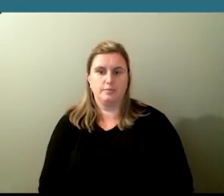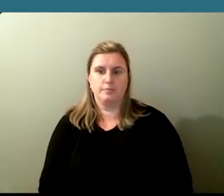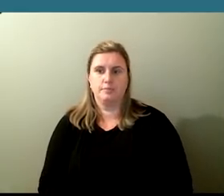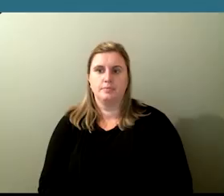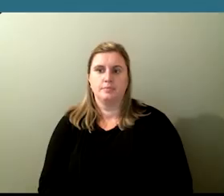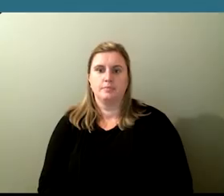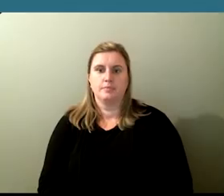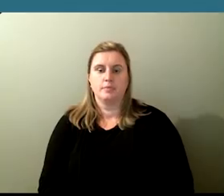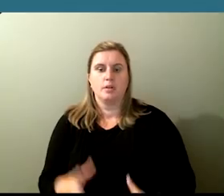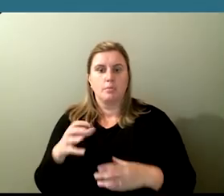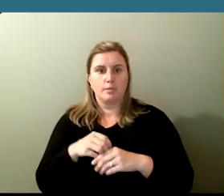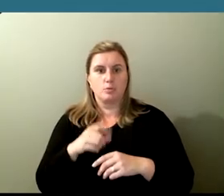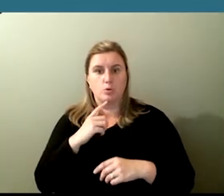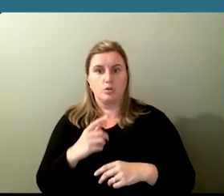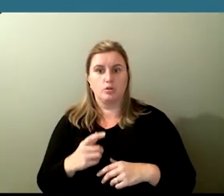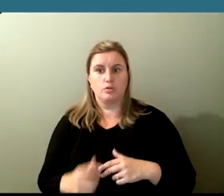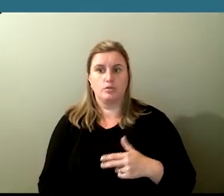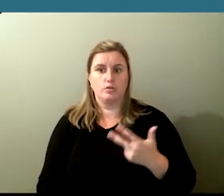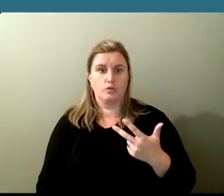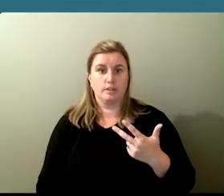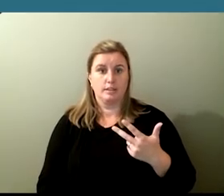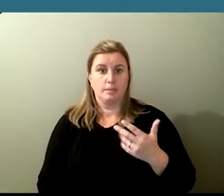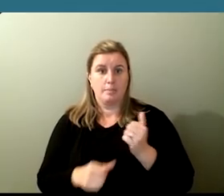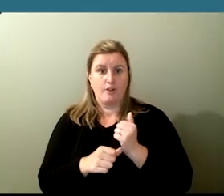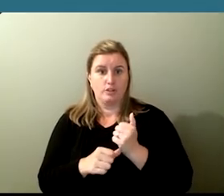So participants were 3 paraeducators.